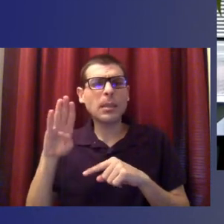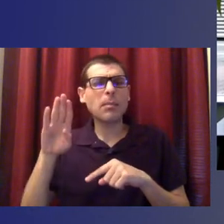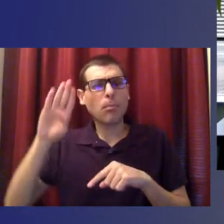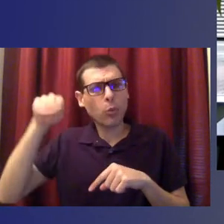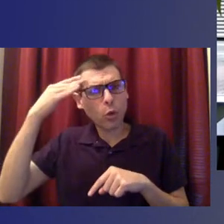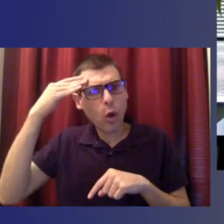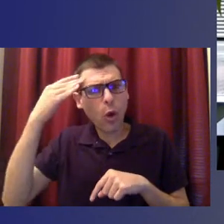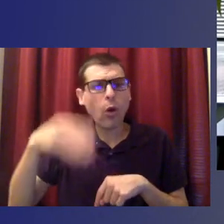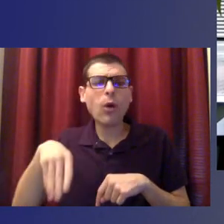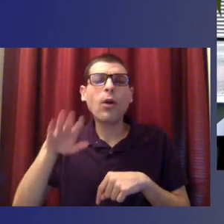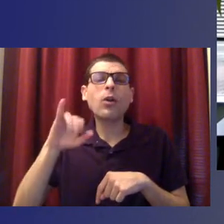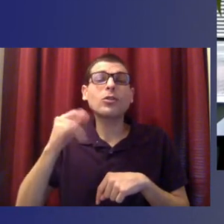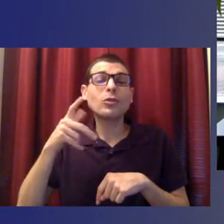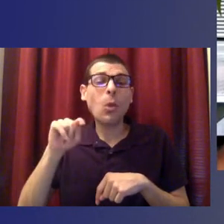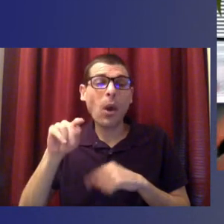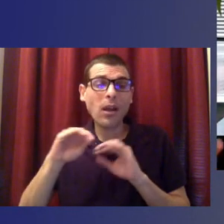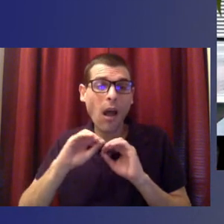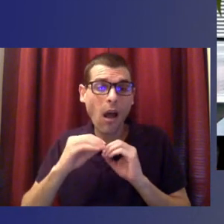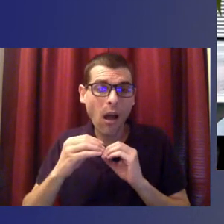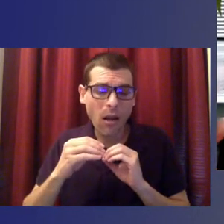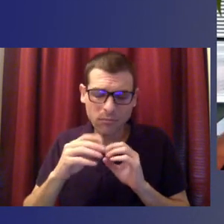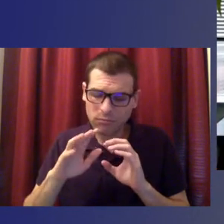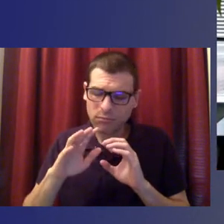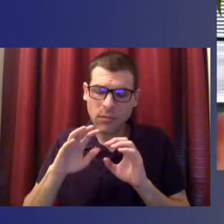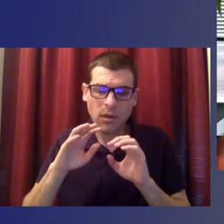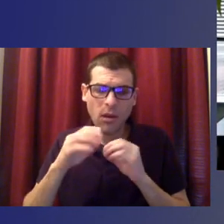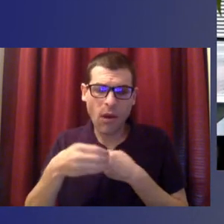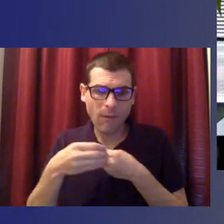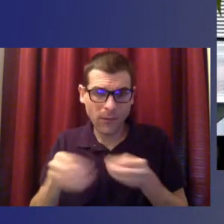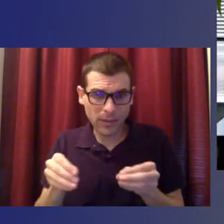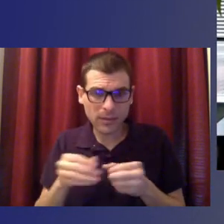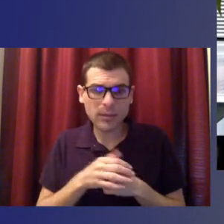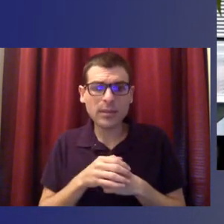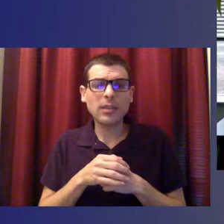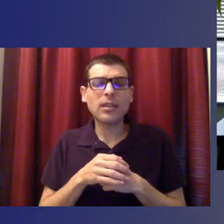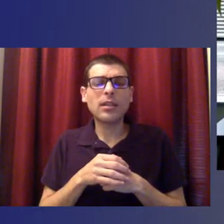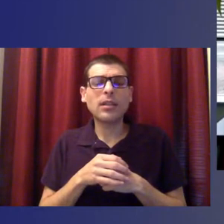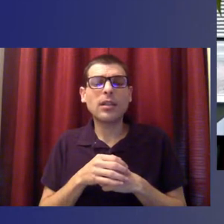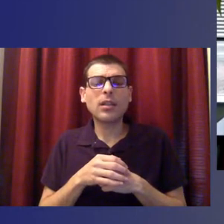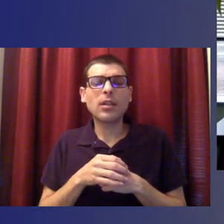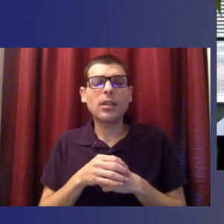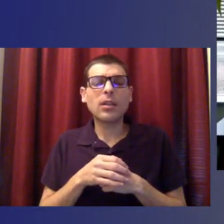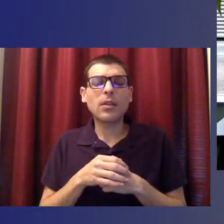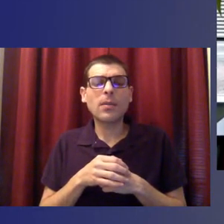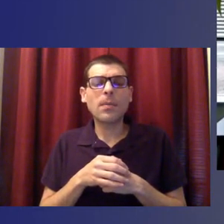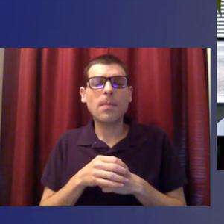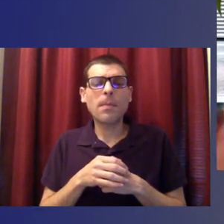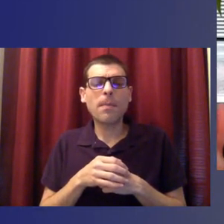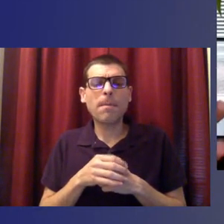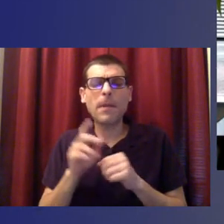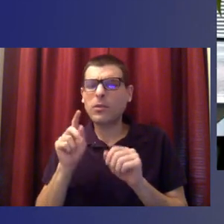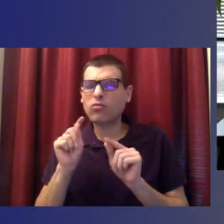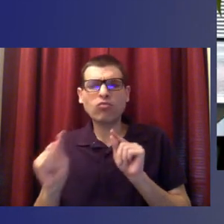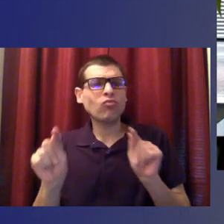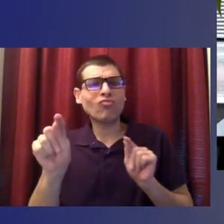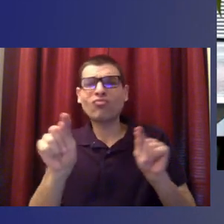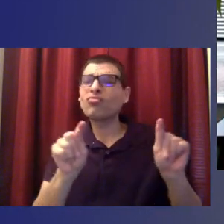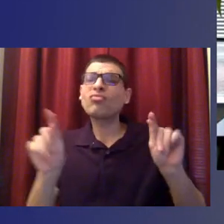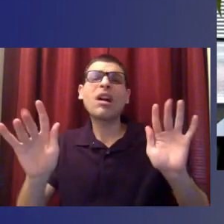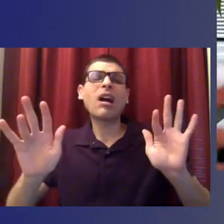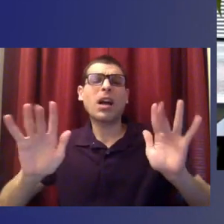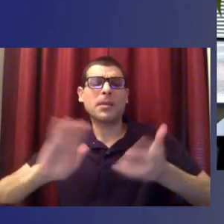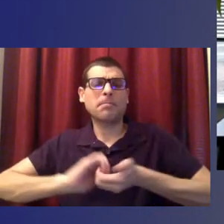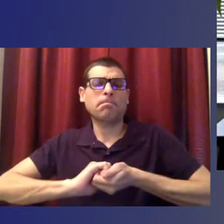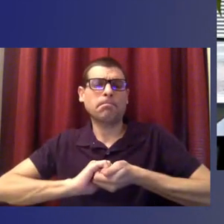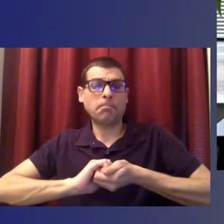Office. There's our business community, our coordinated care organizations. How are you thinking in your